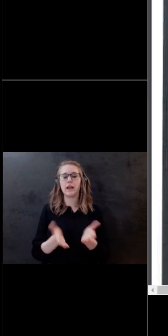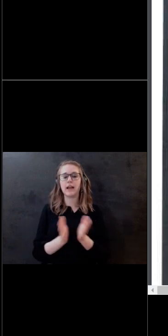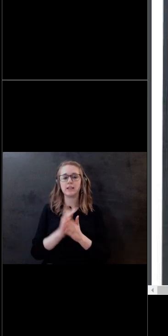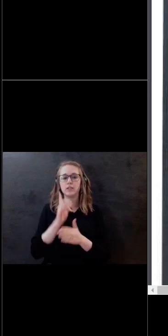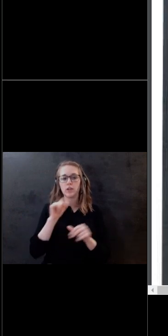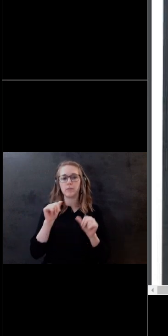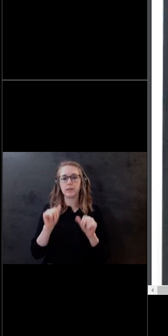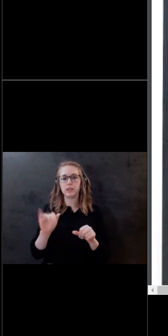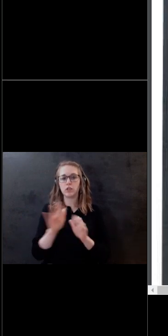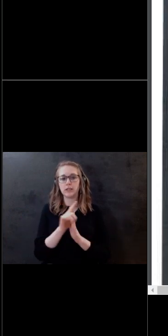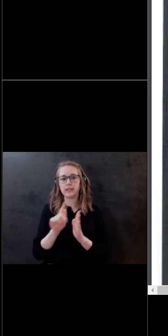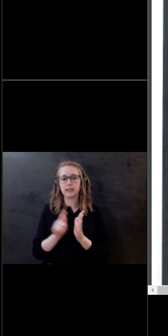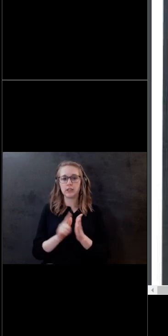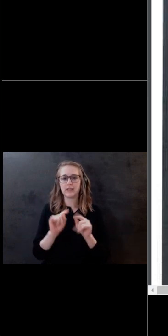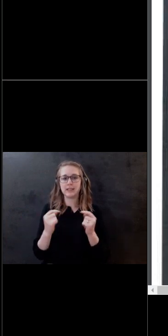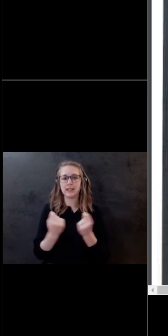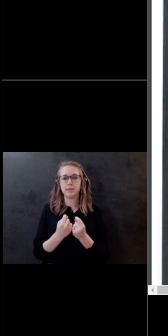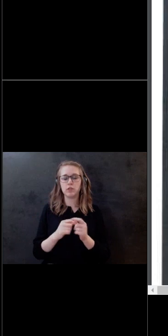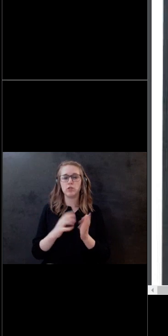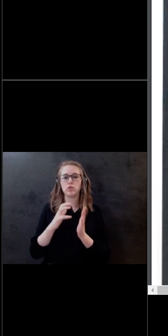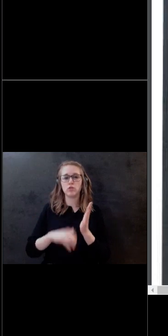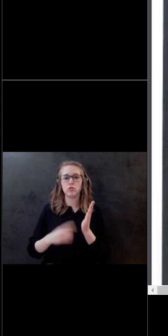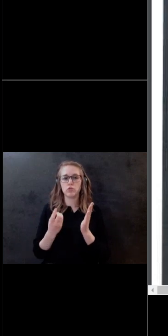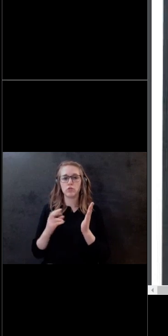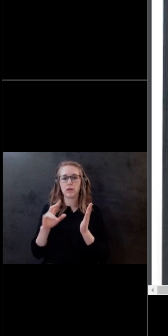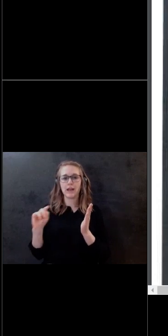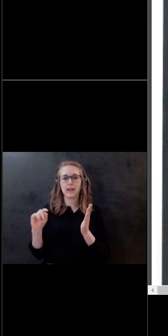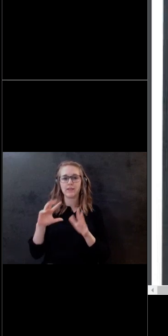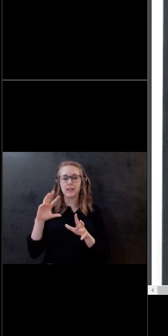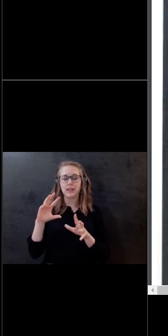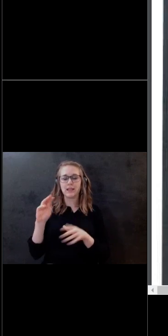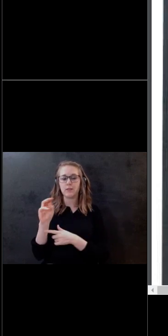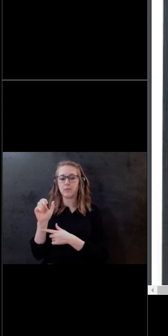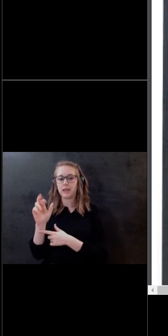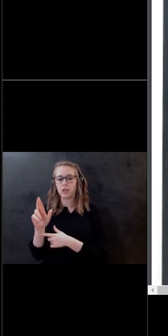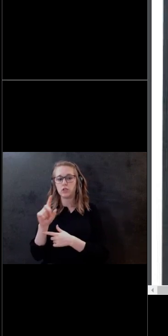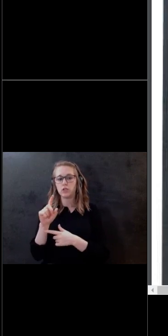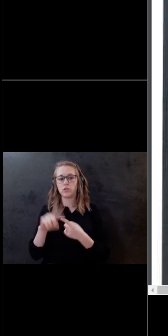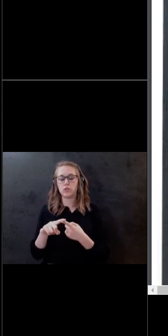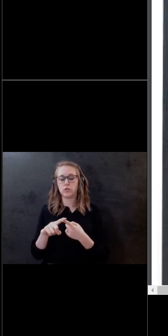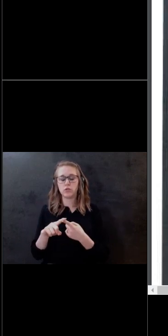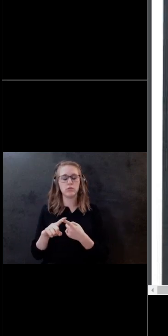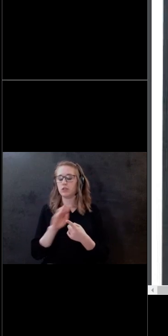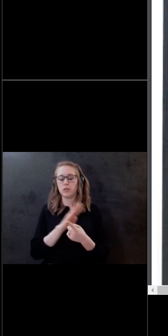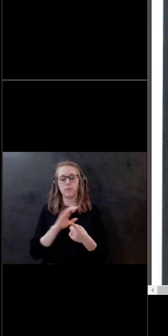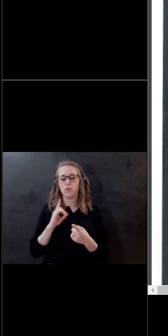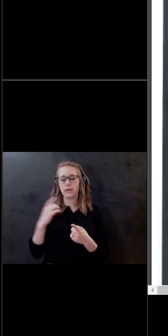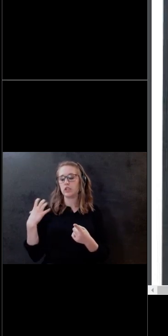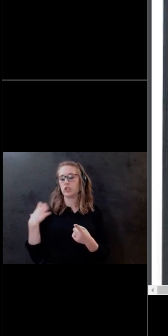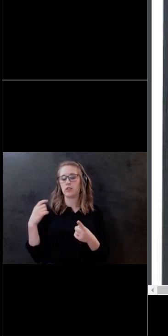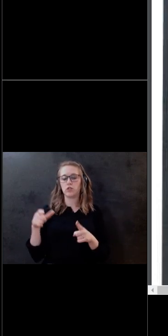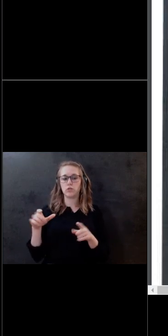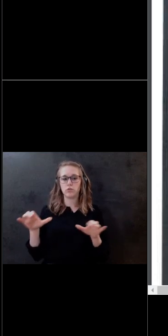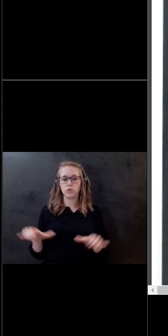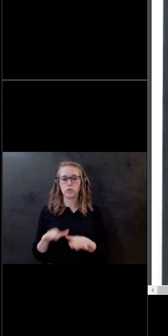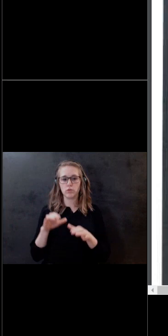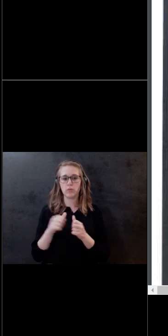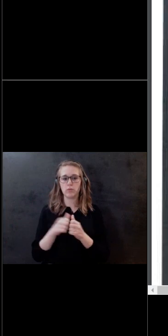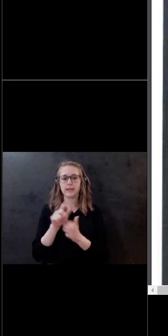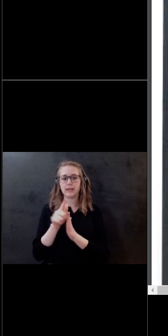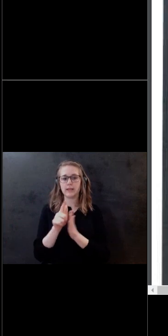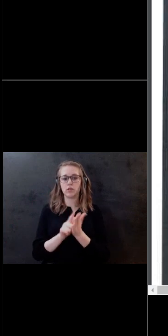your legal team to draft this and the mayor to execute it. I'm sorry, the board chair to execute it upon legal approval